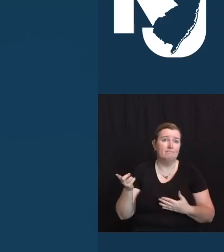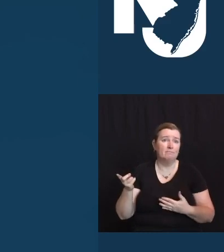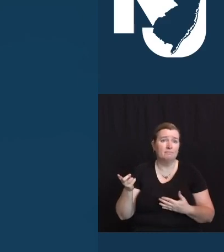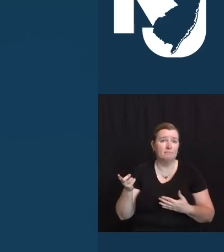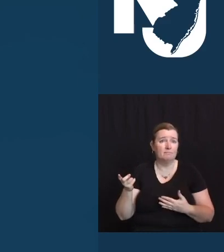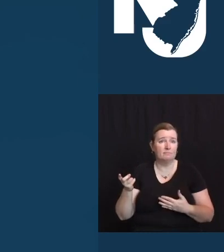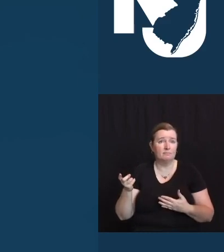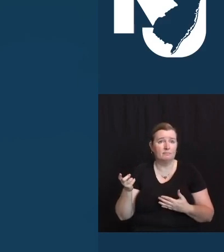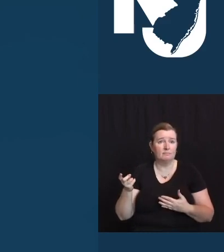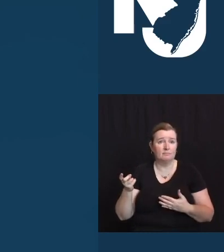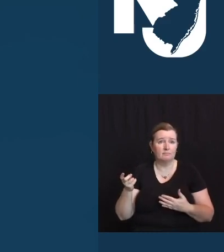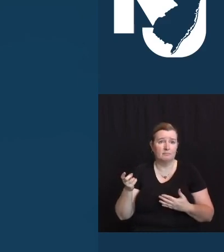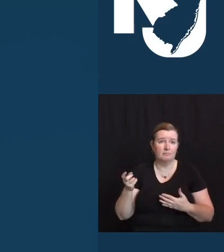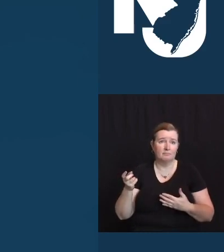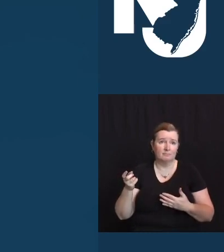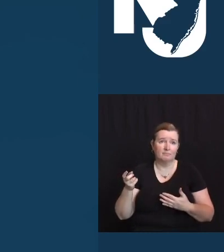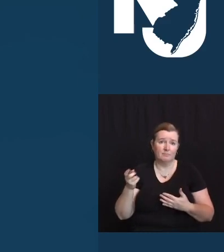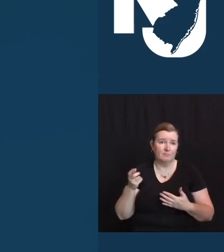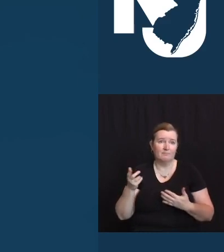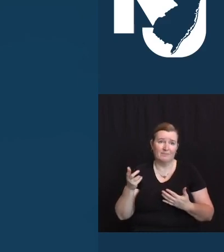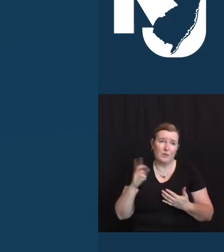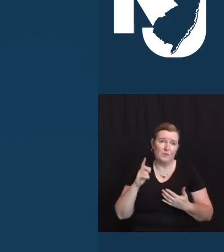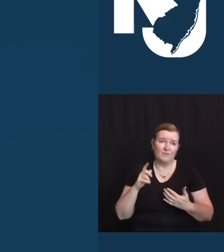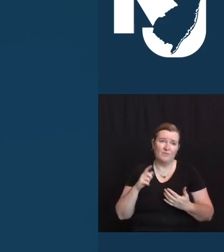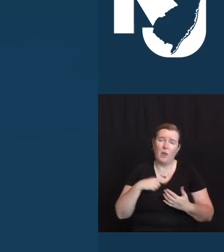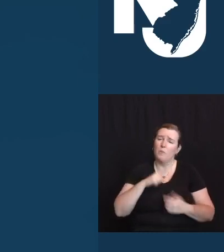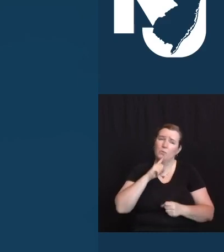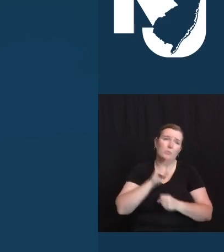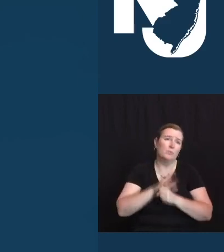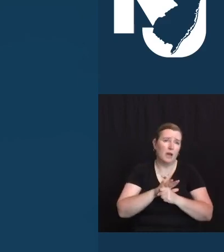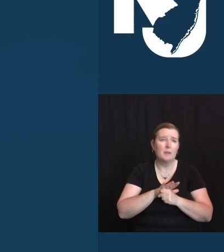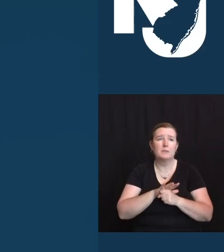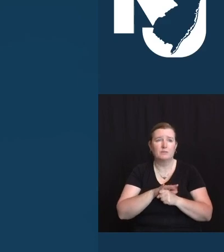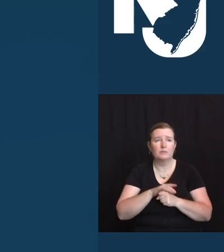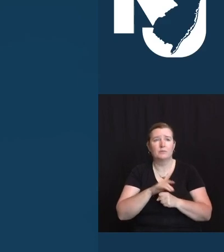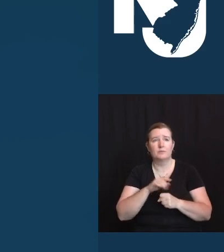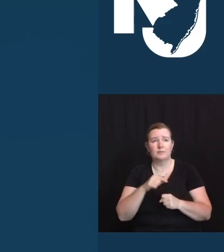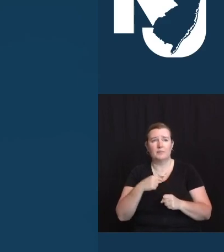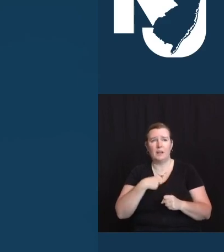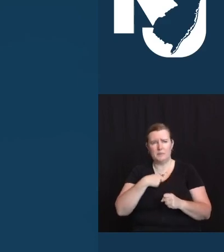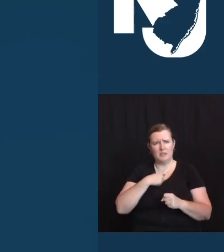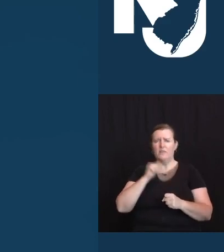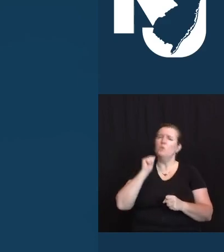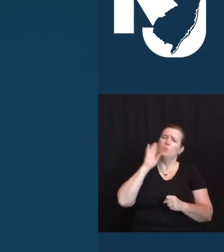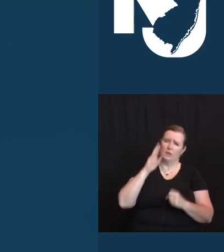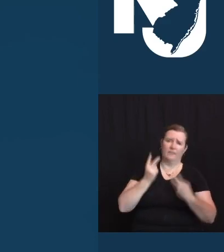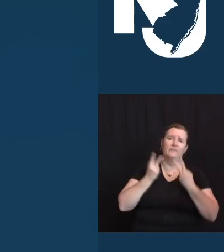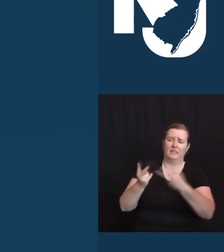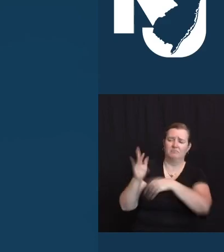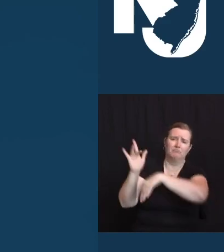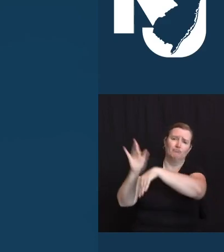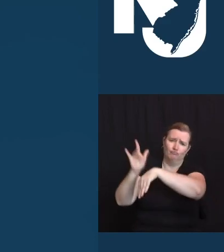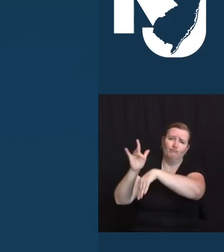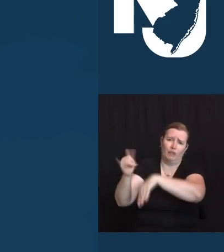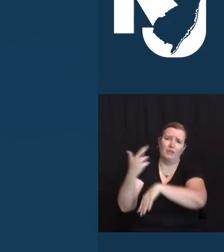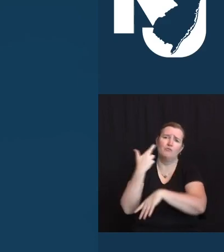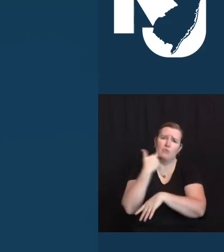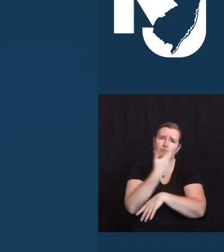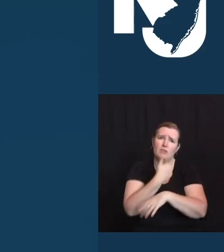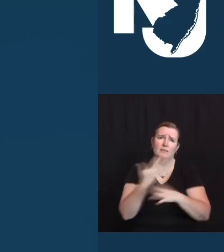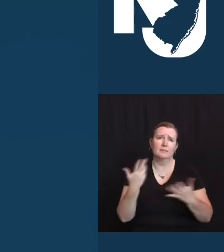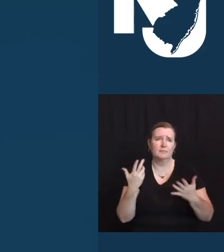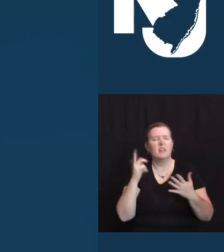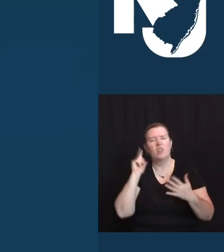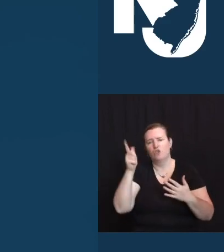Maywood's Twin Door Tavern. I promised her when I could, I would do that and have something to eat or drink,